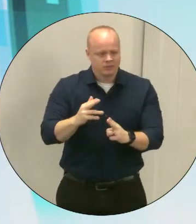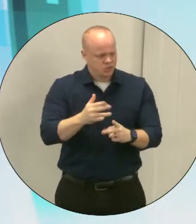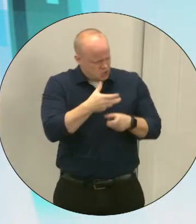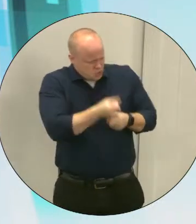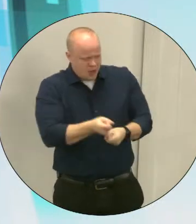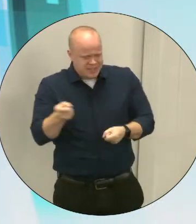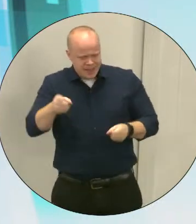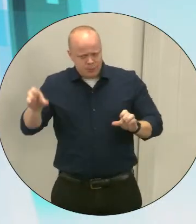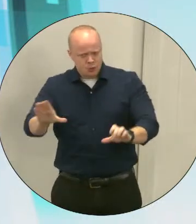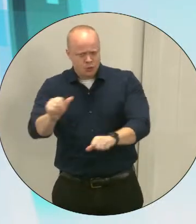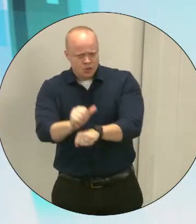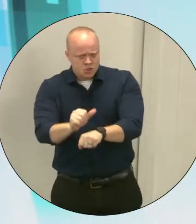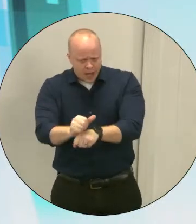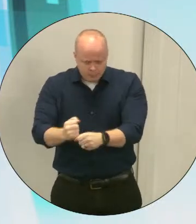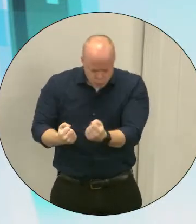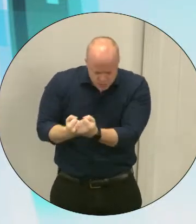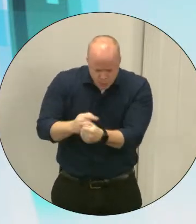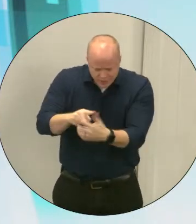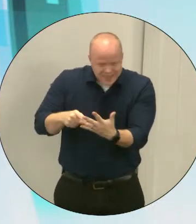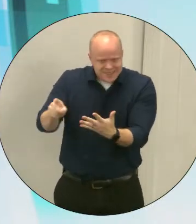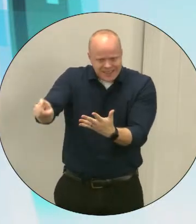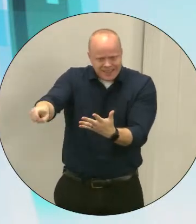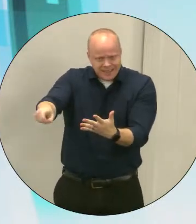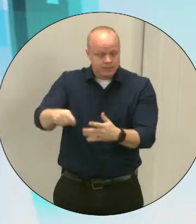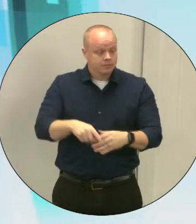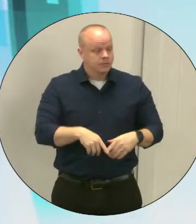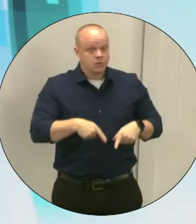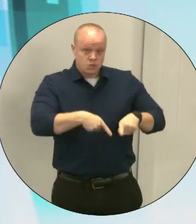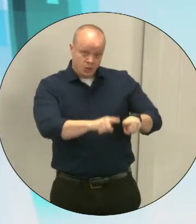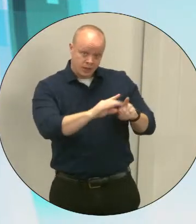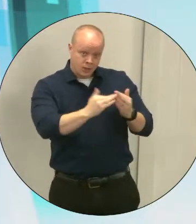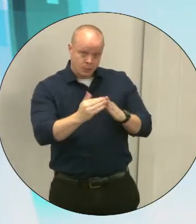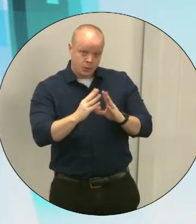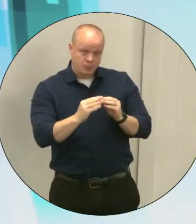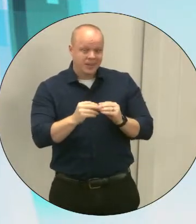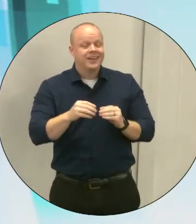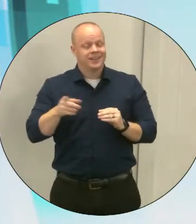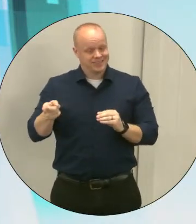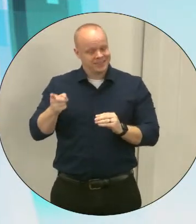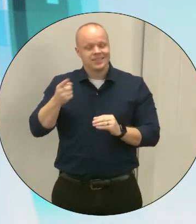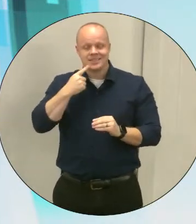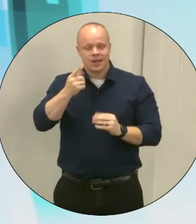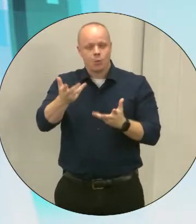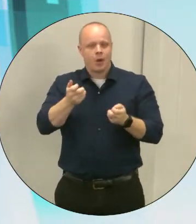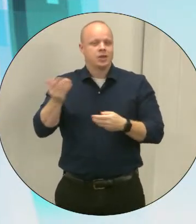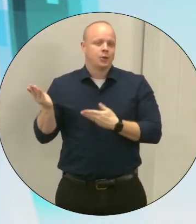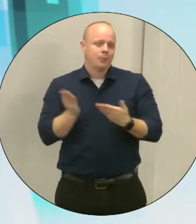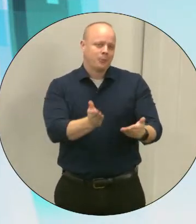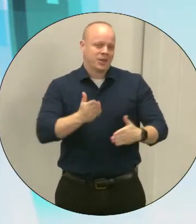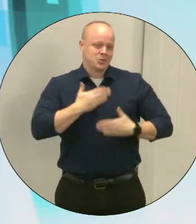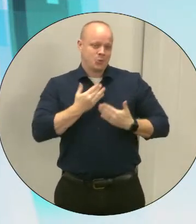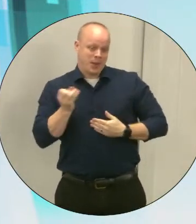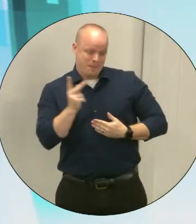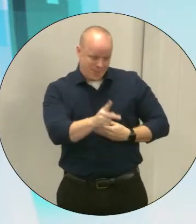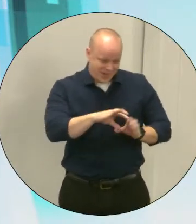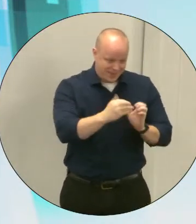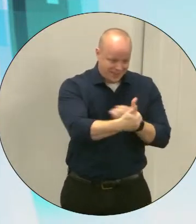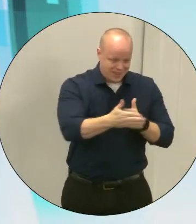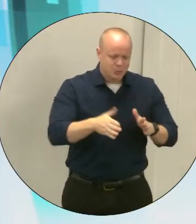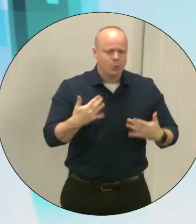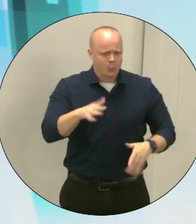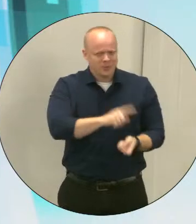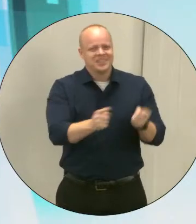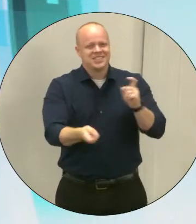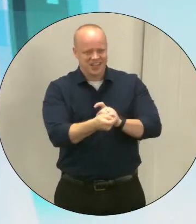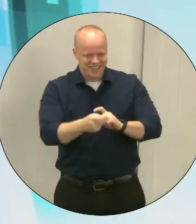job by supporting them with what they need. At the community meetings, she said she wanted to bring joy back into the classroom. That would be a game changer and help